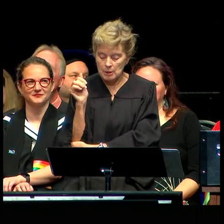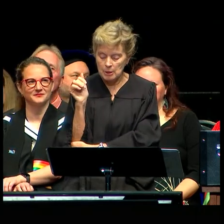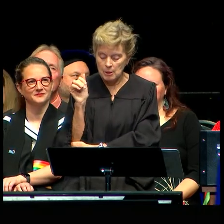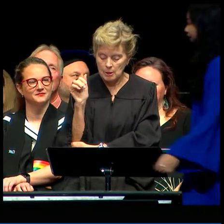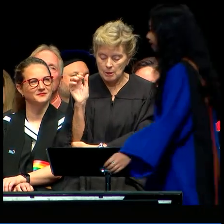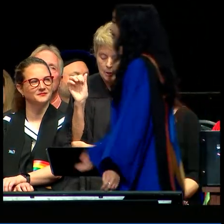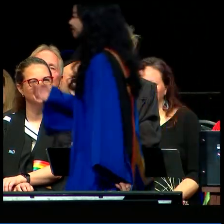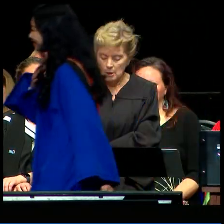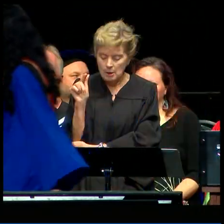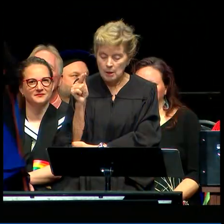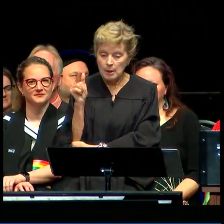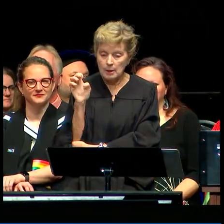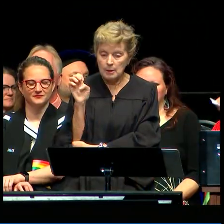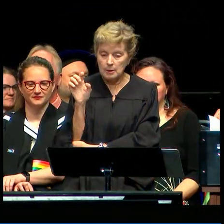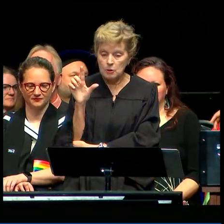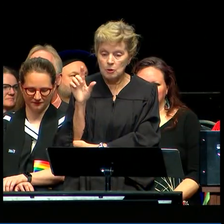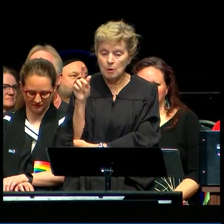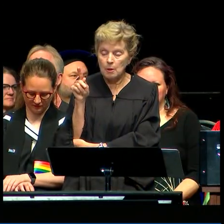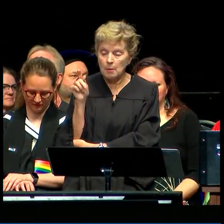Angel Pala.